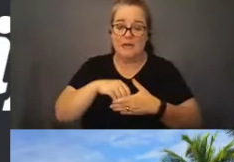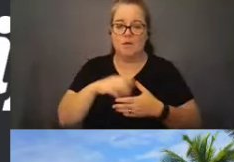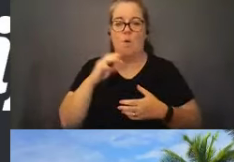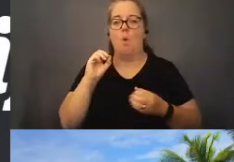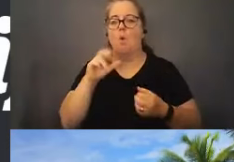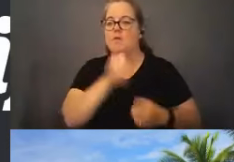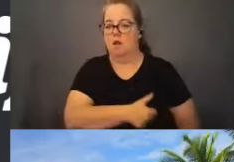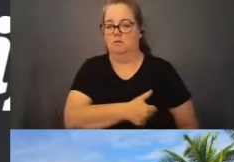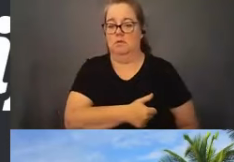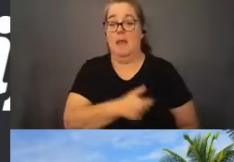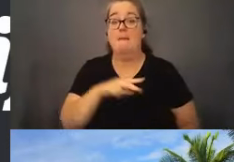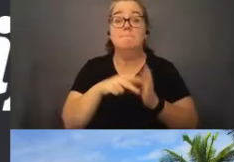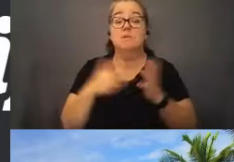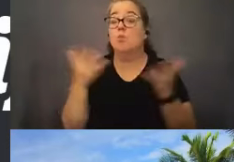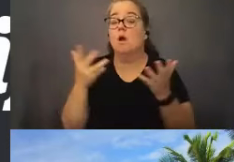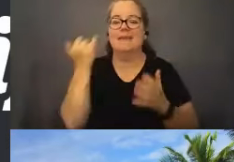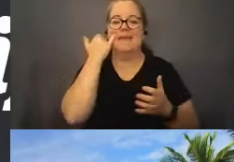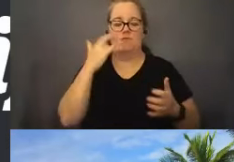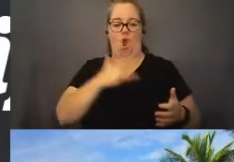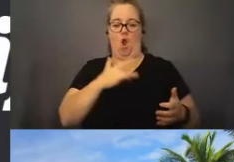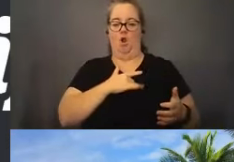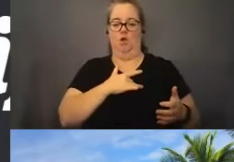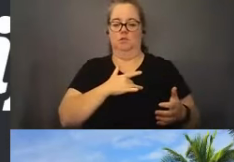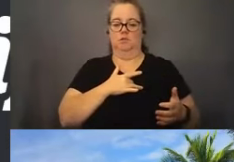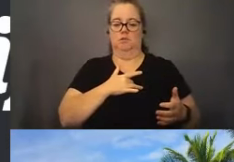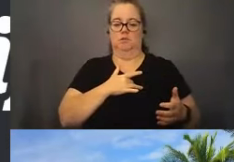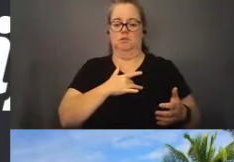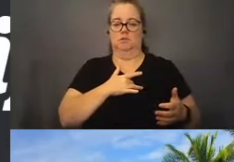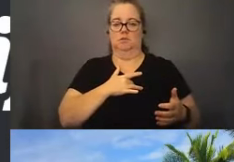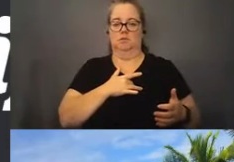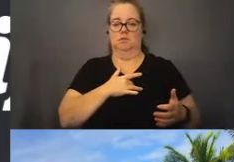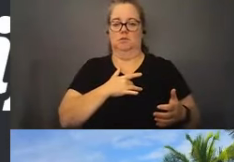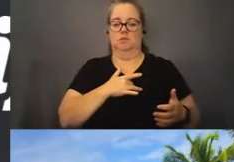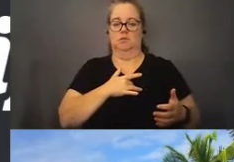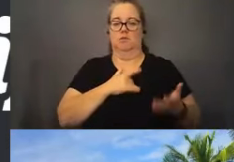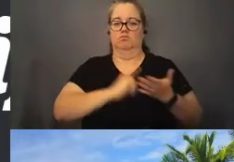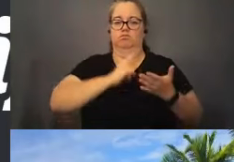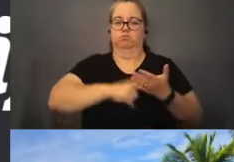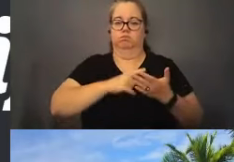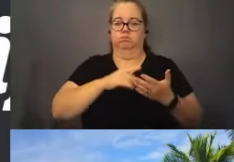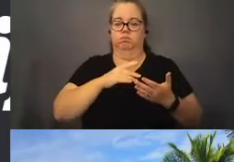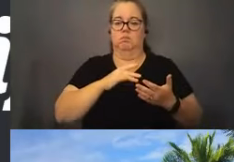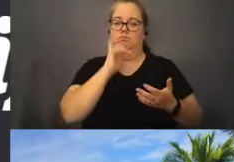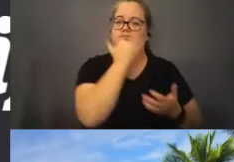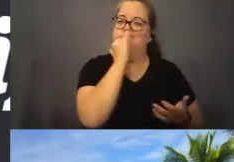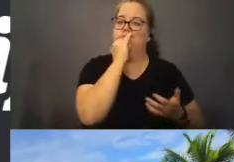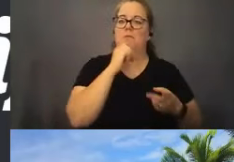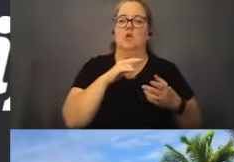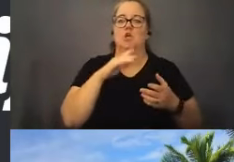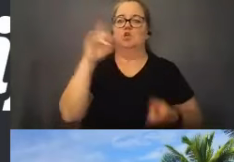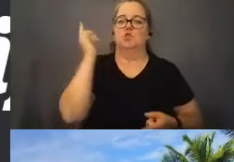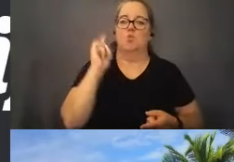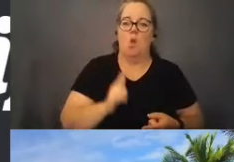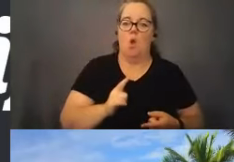their heart either goes into a fatal rhythm or is too low, beating too